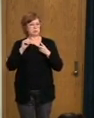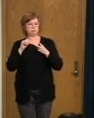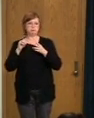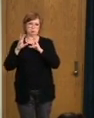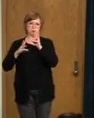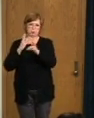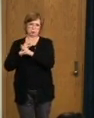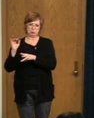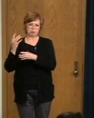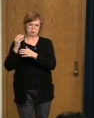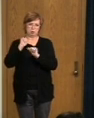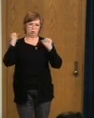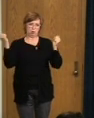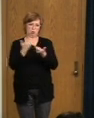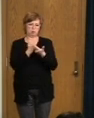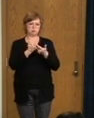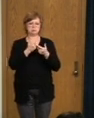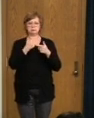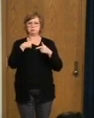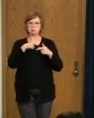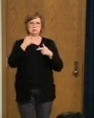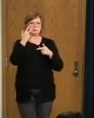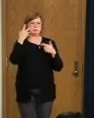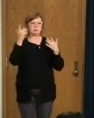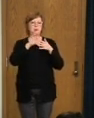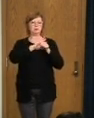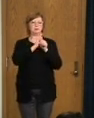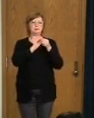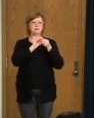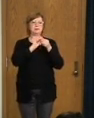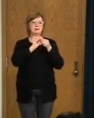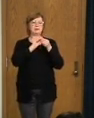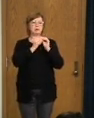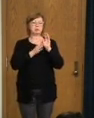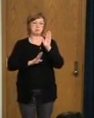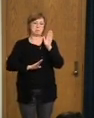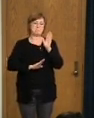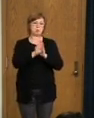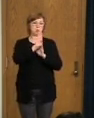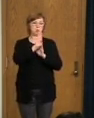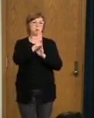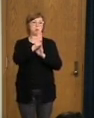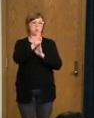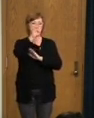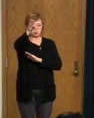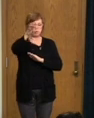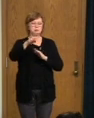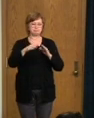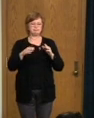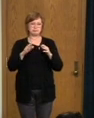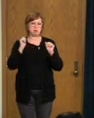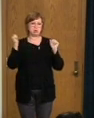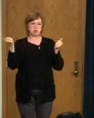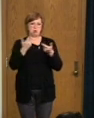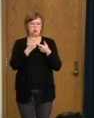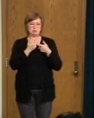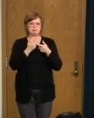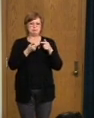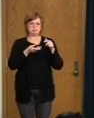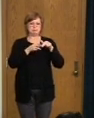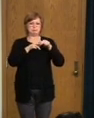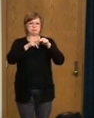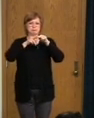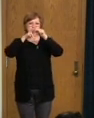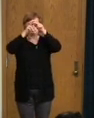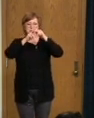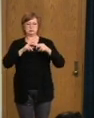world, have been facing surges in their COVID-19 cases, collective COVID-19 cases. And we've been dealing